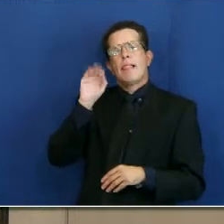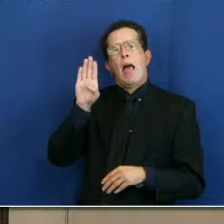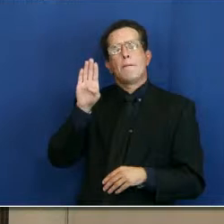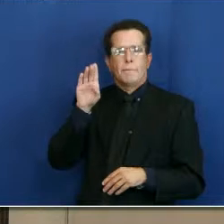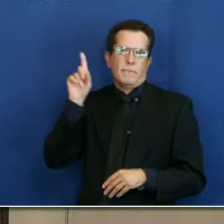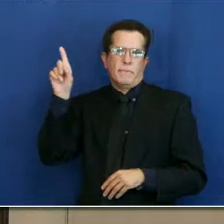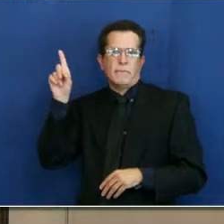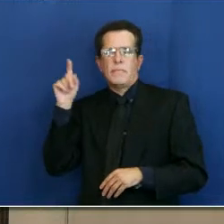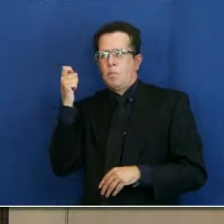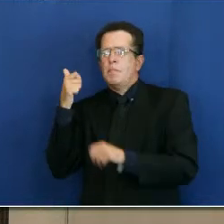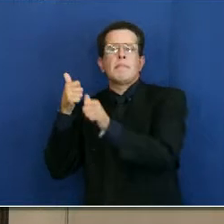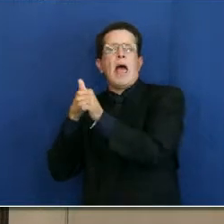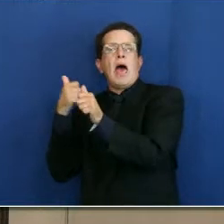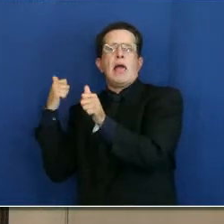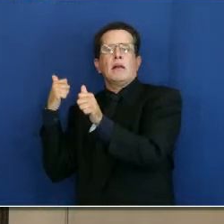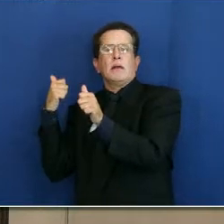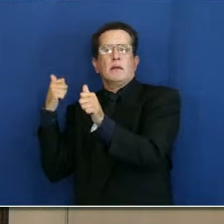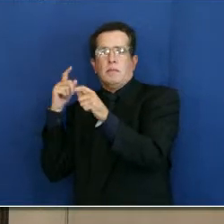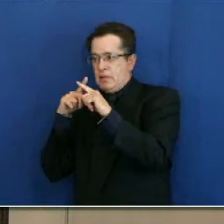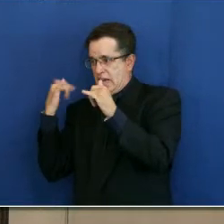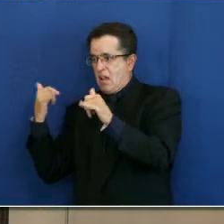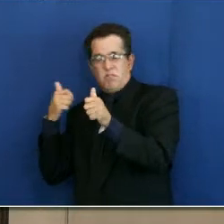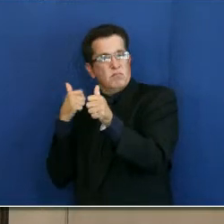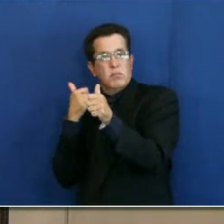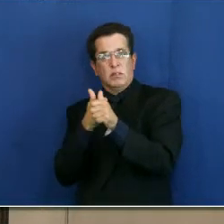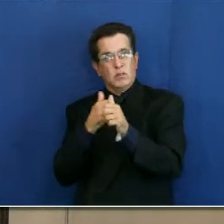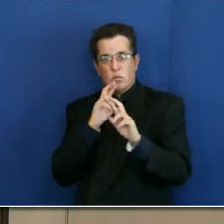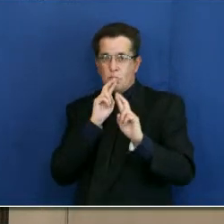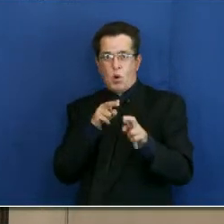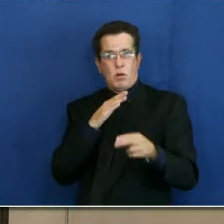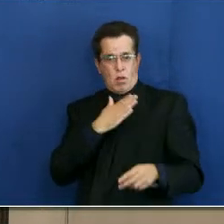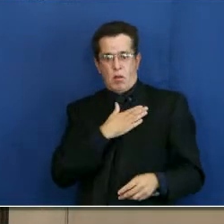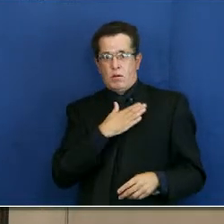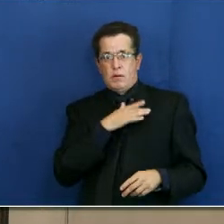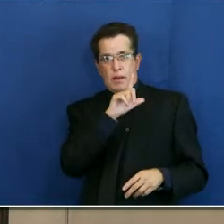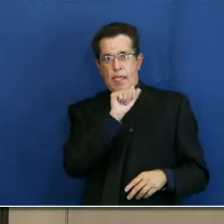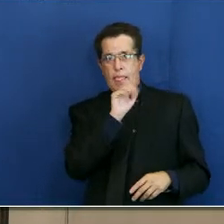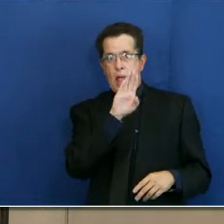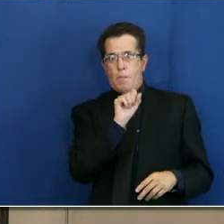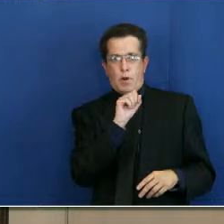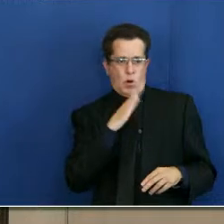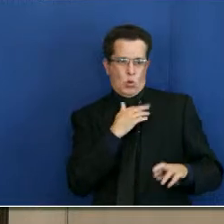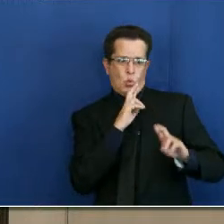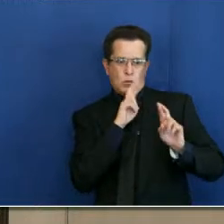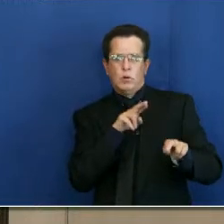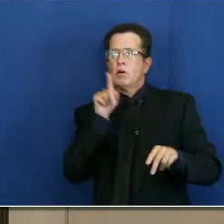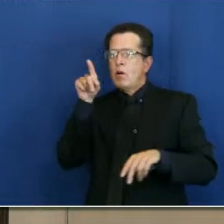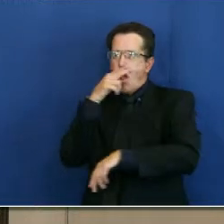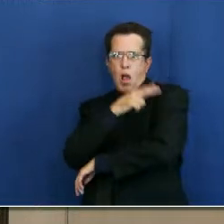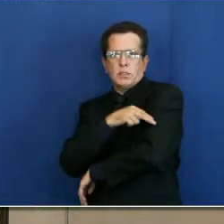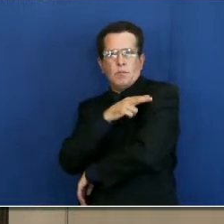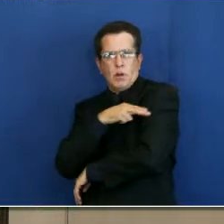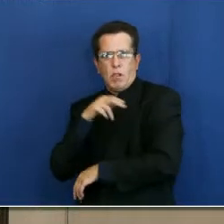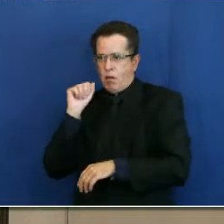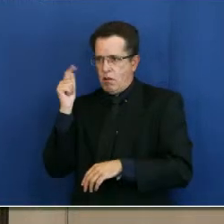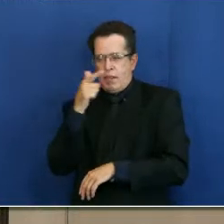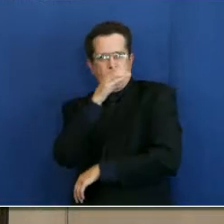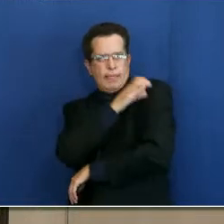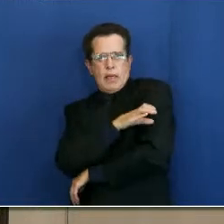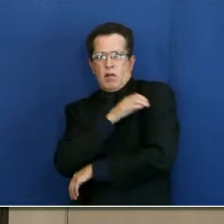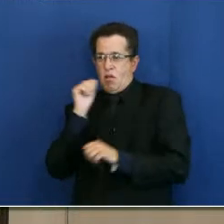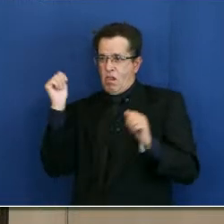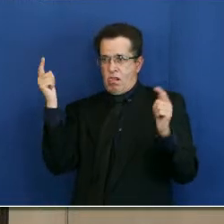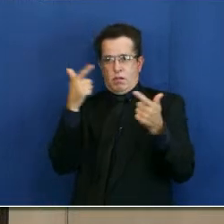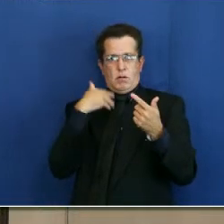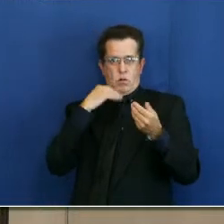laboratories. So our public health laboratory results, our hospitals, our clinics, those